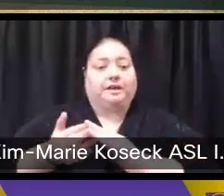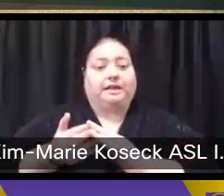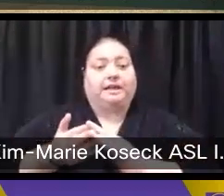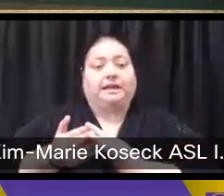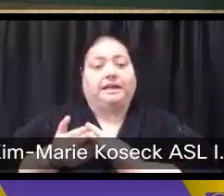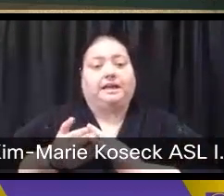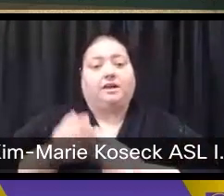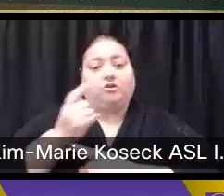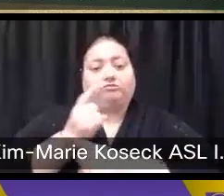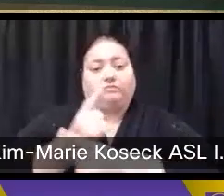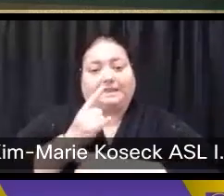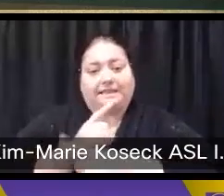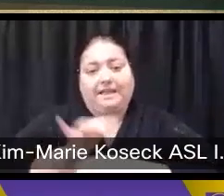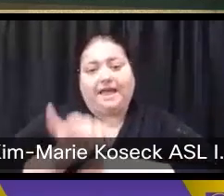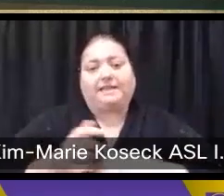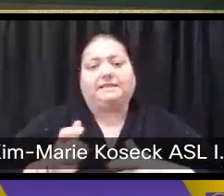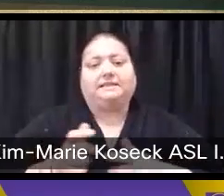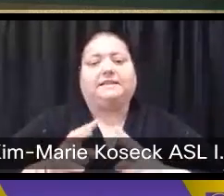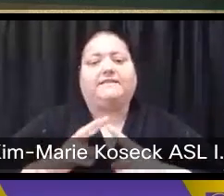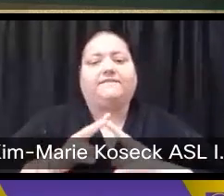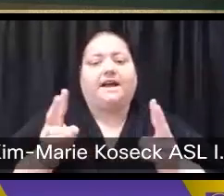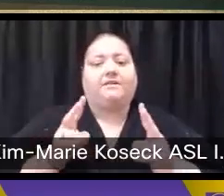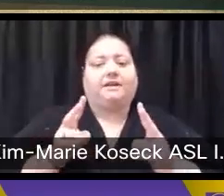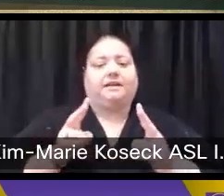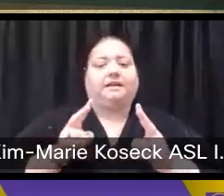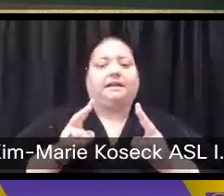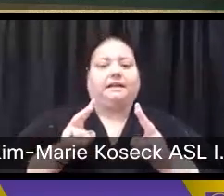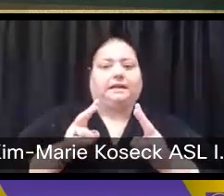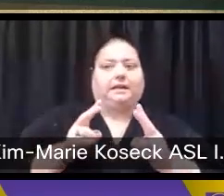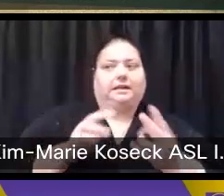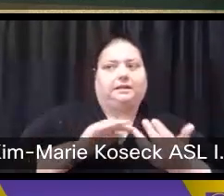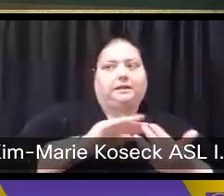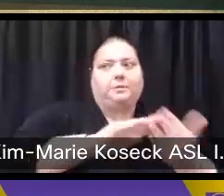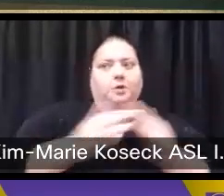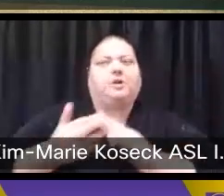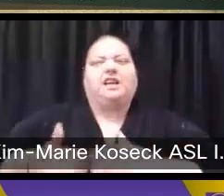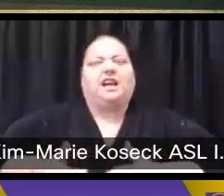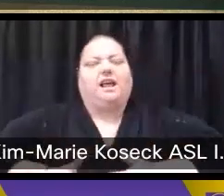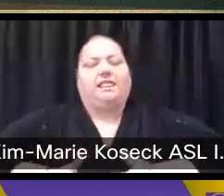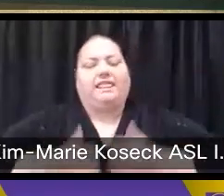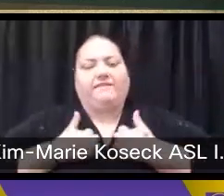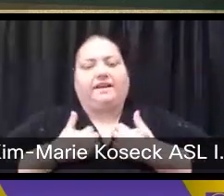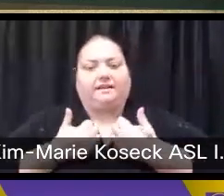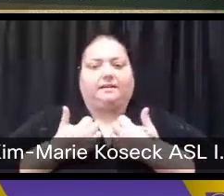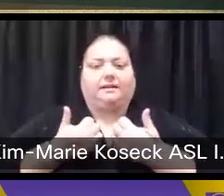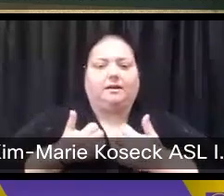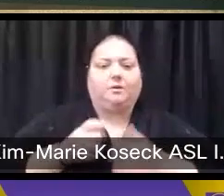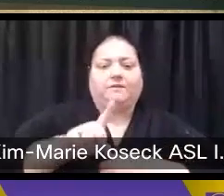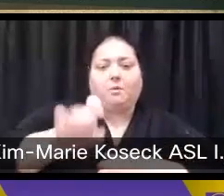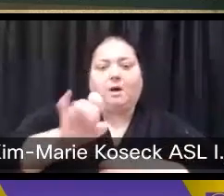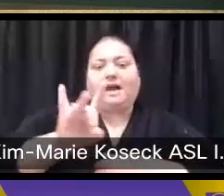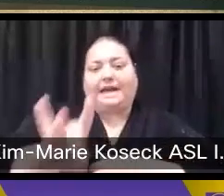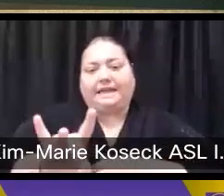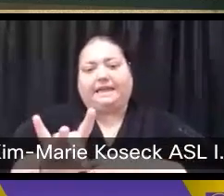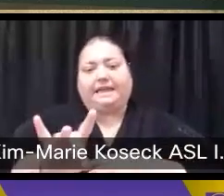are very intensive, community living situations for people. So we have 180